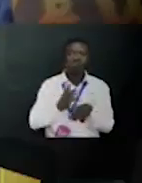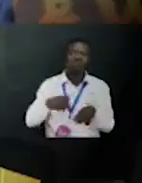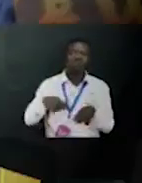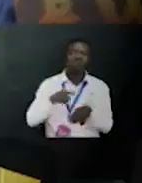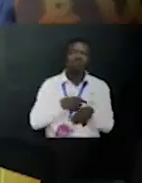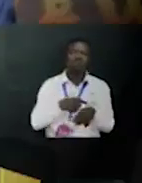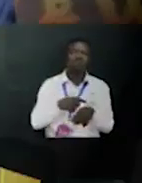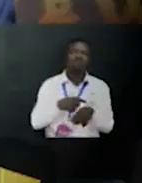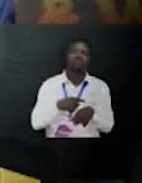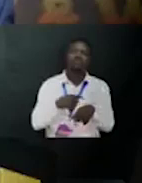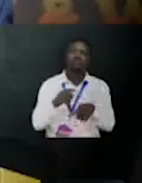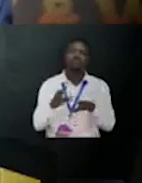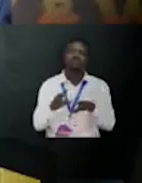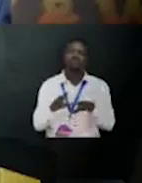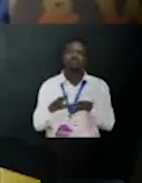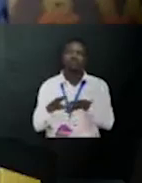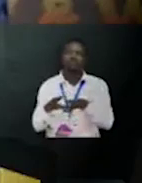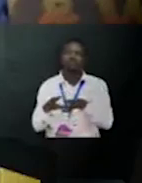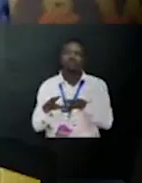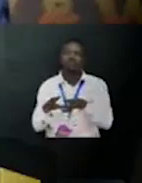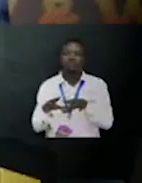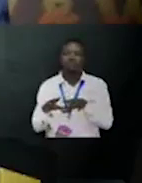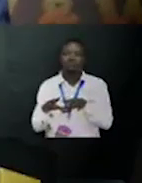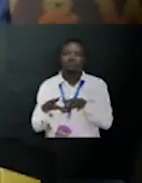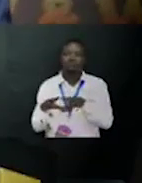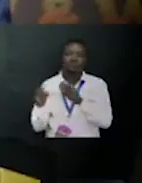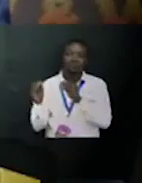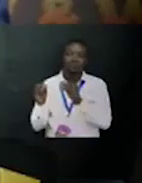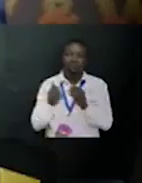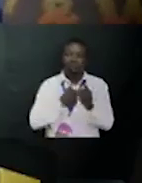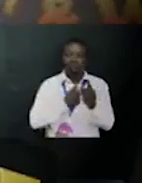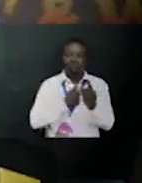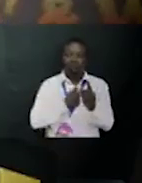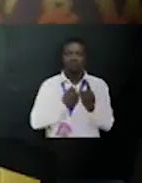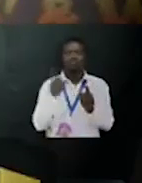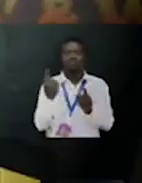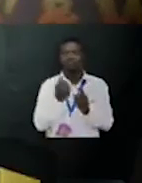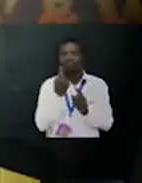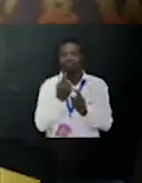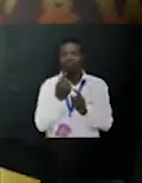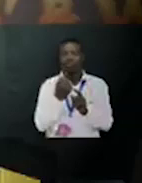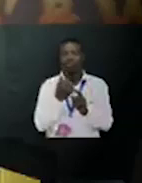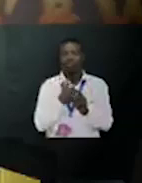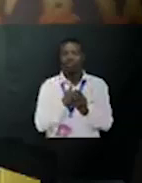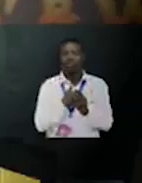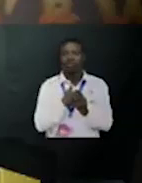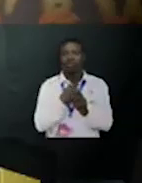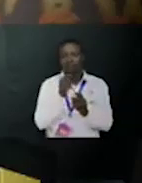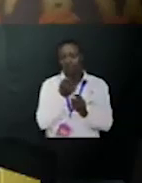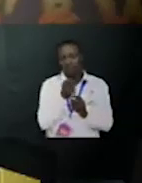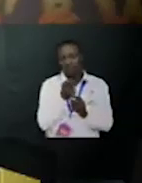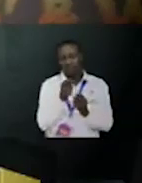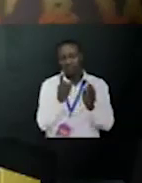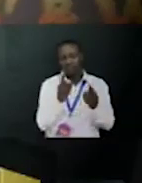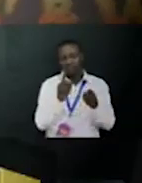to kind of have myself, I will always make sure that I have a key to